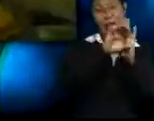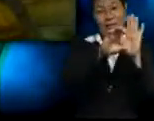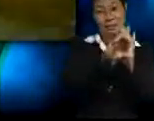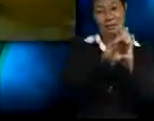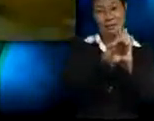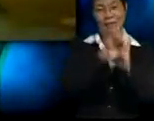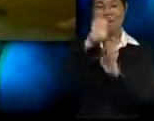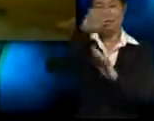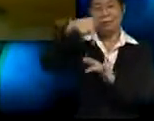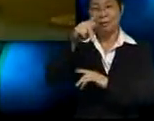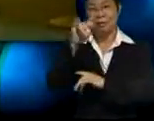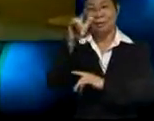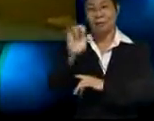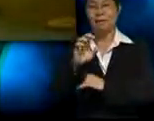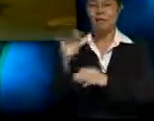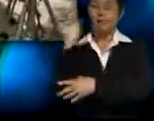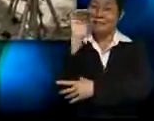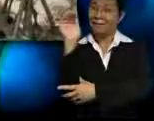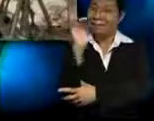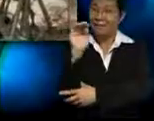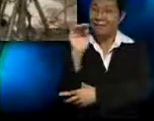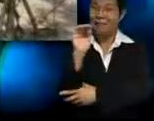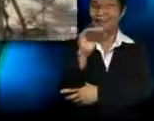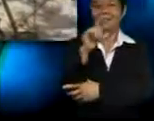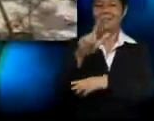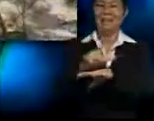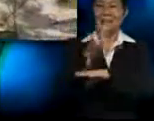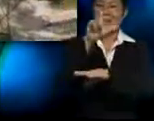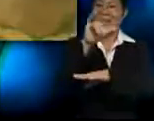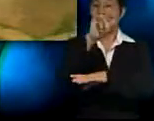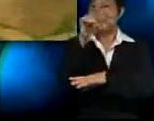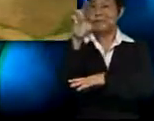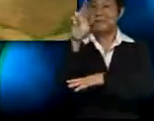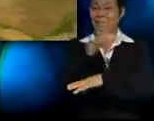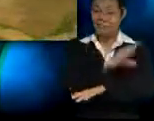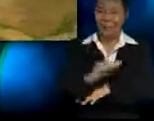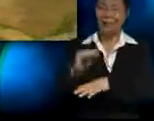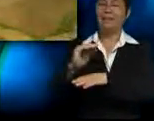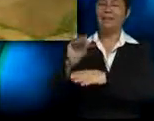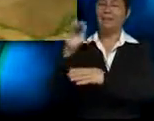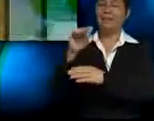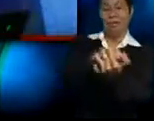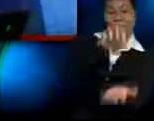Examples of reptiles are snakes, lizards, and crocodiles.